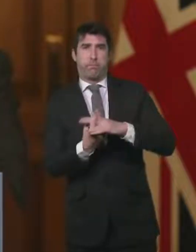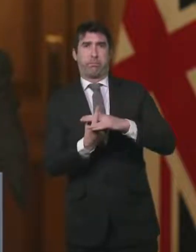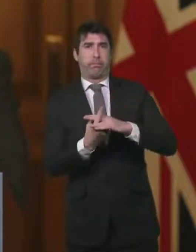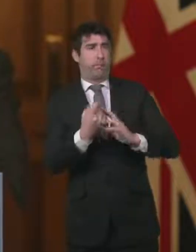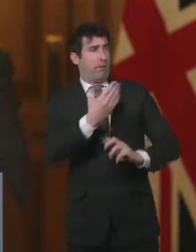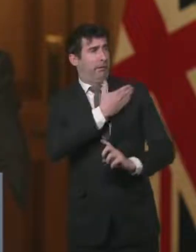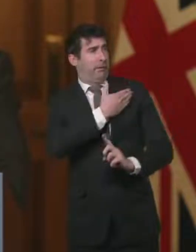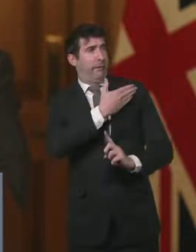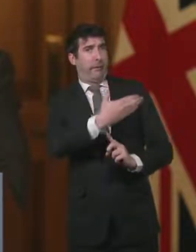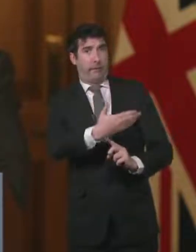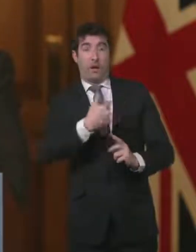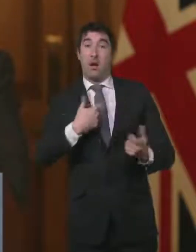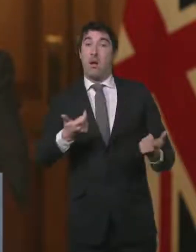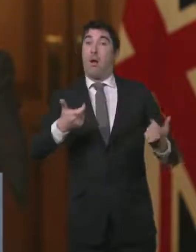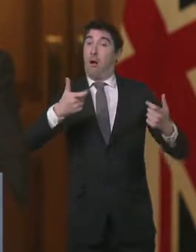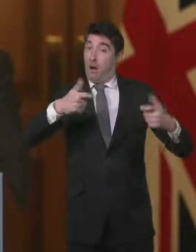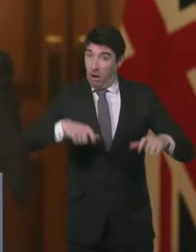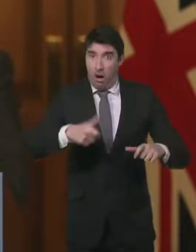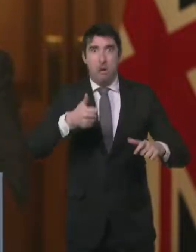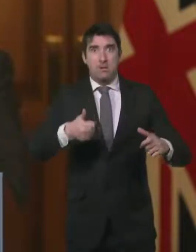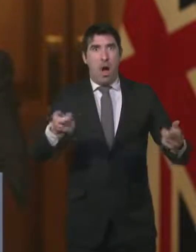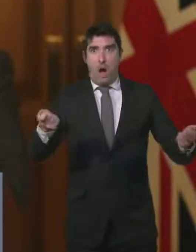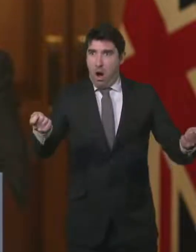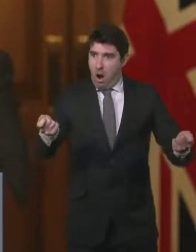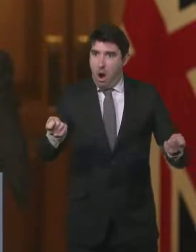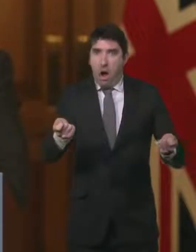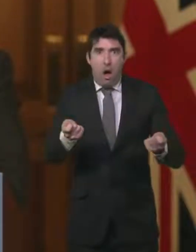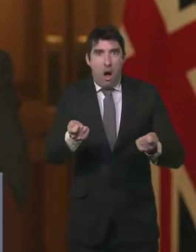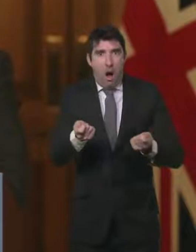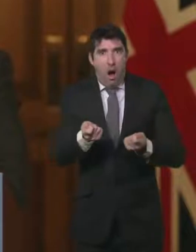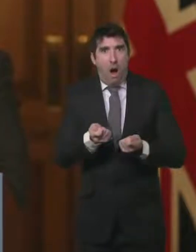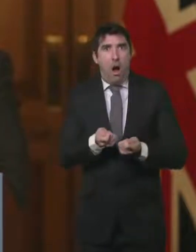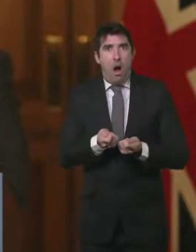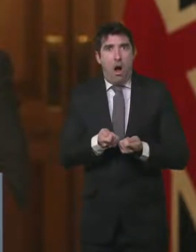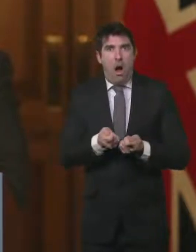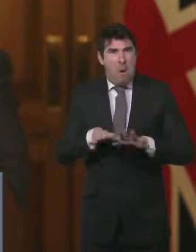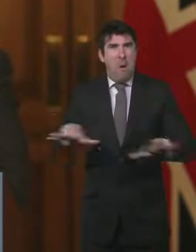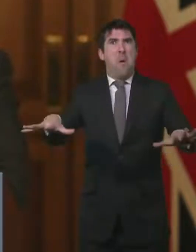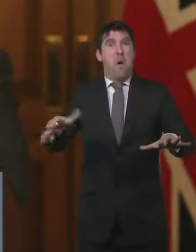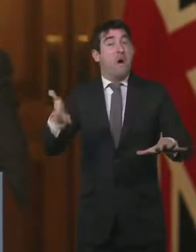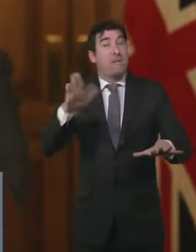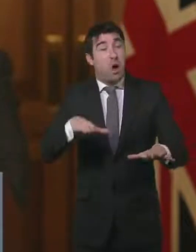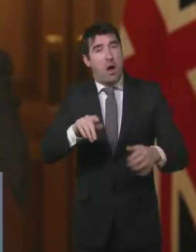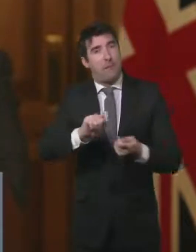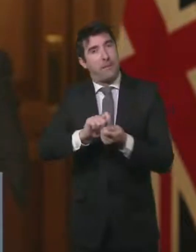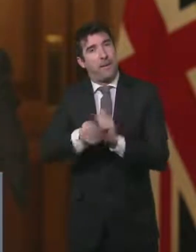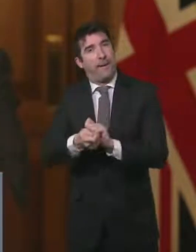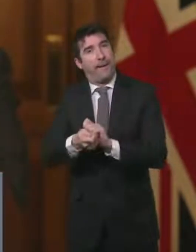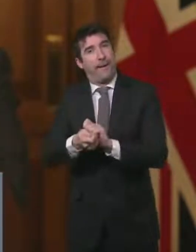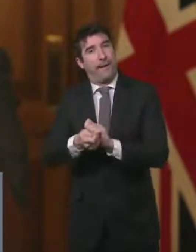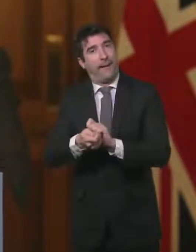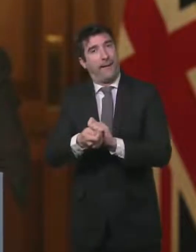spike. The way to beat that is with the vaccine and the rollout, and obviously,